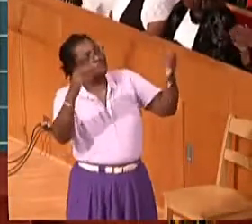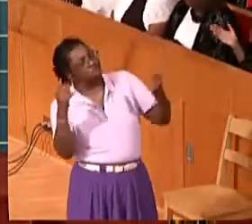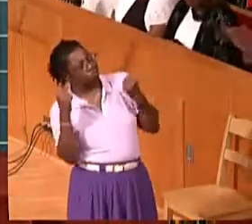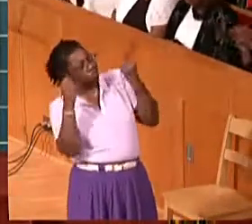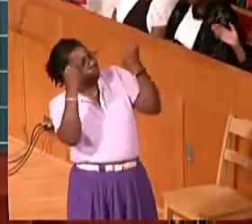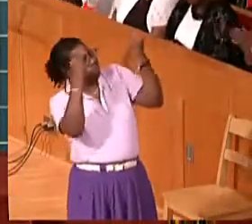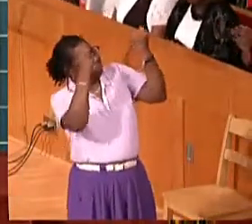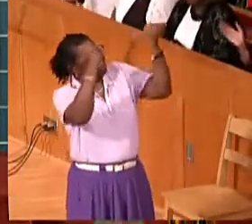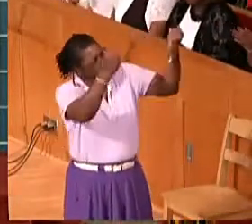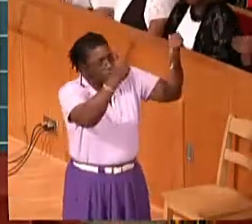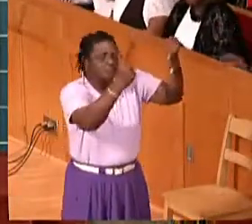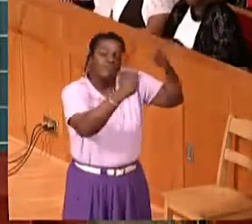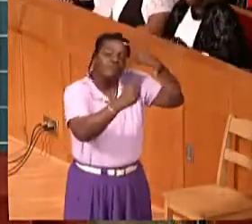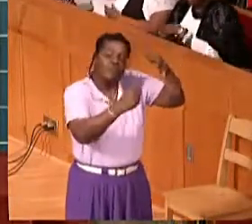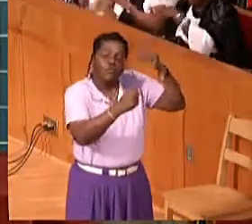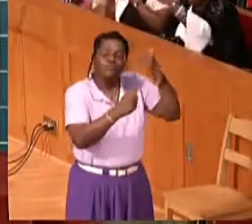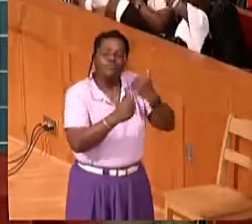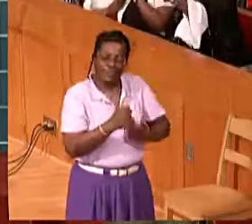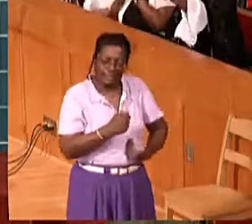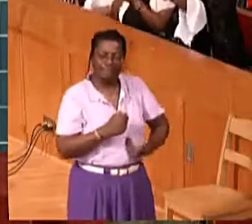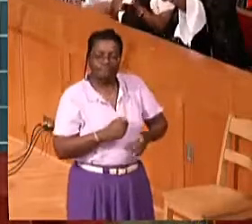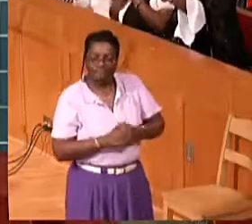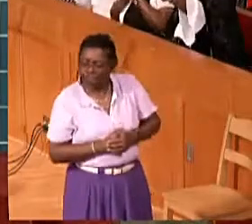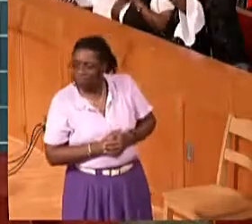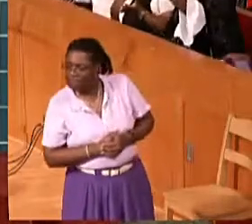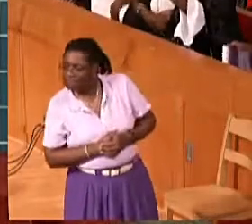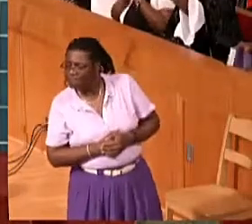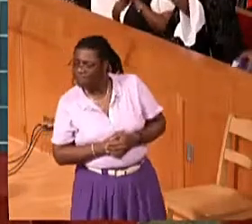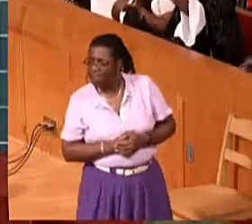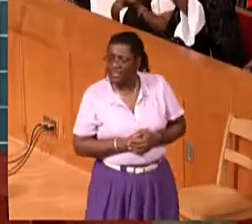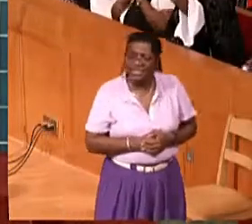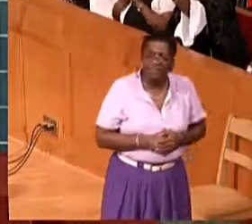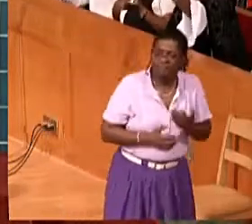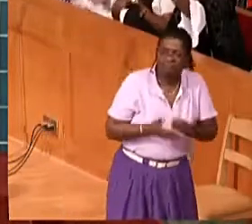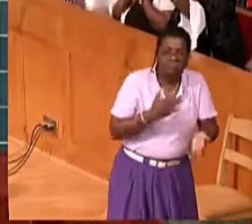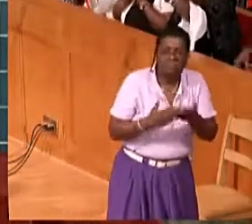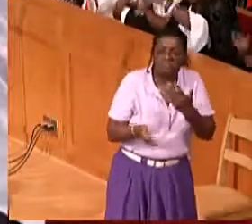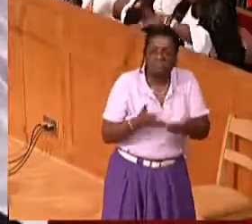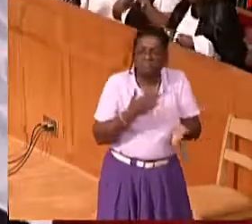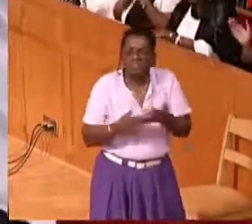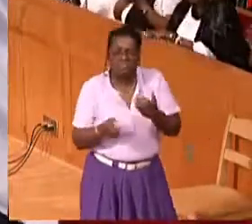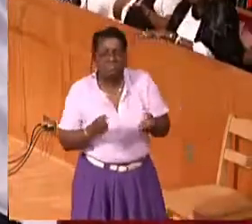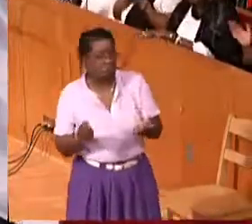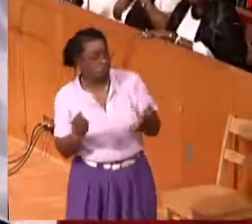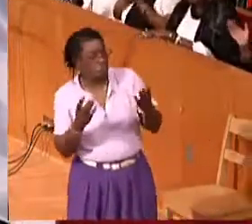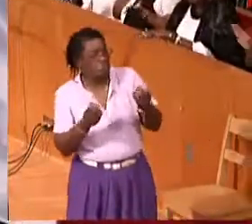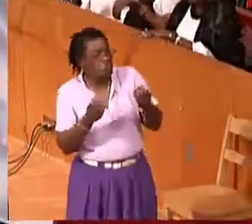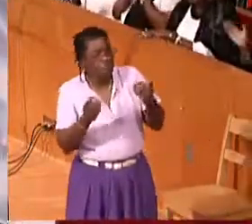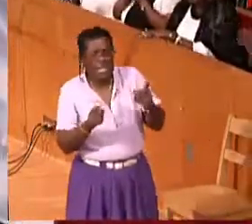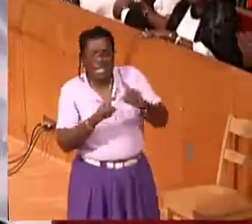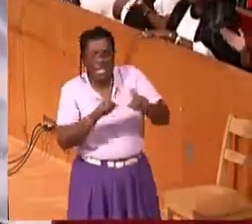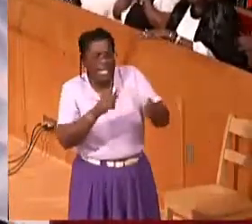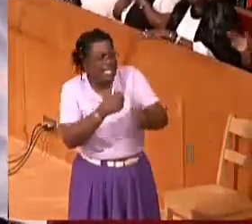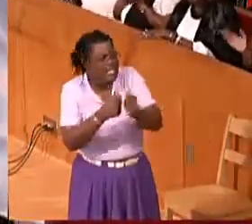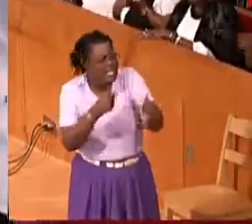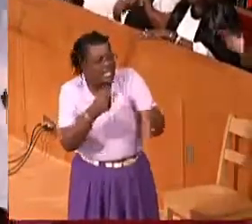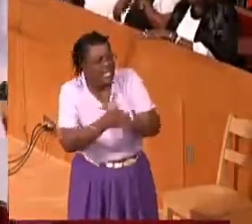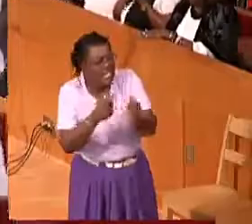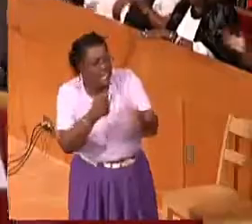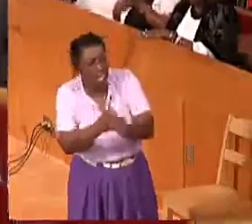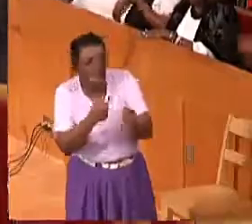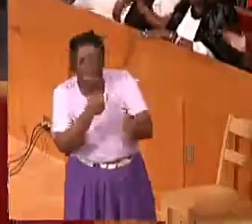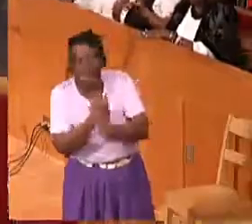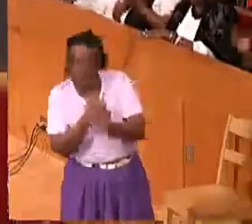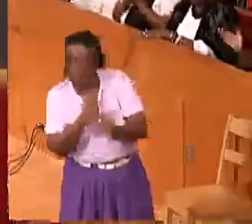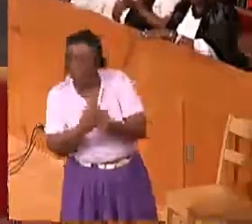let me ride. Bump your neighbor and say, I got a right to ride, because through many dangerous toils and snares. Oh,